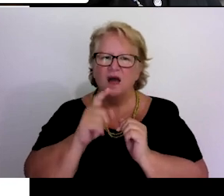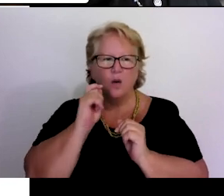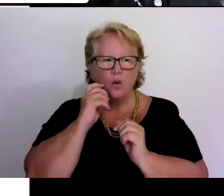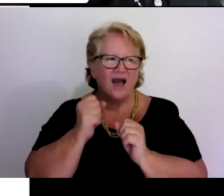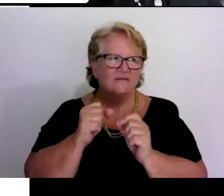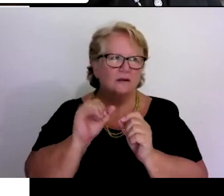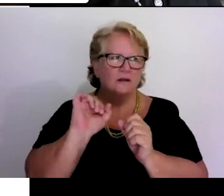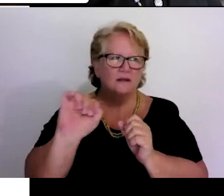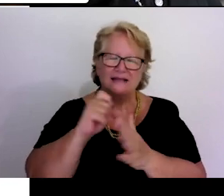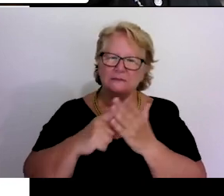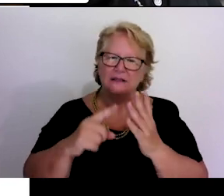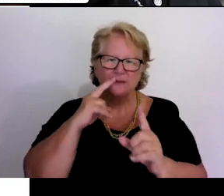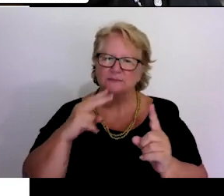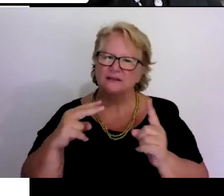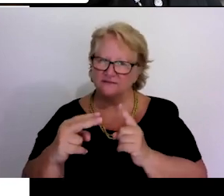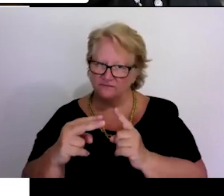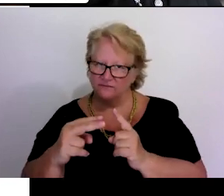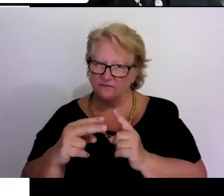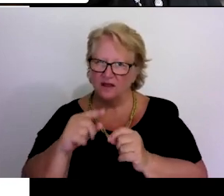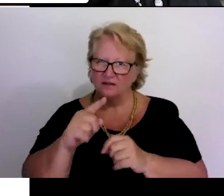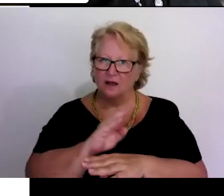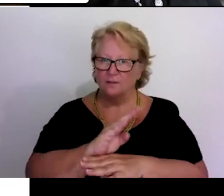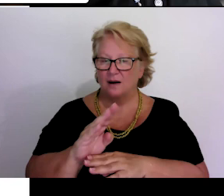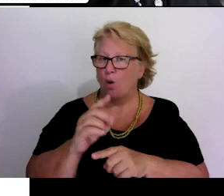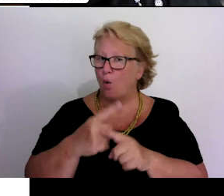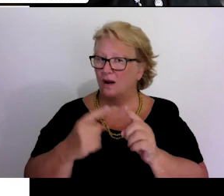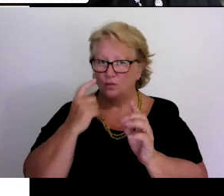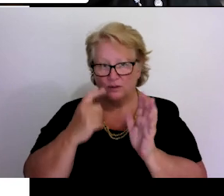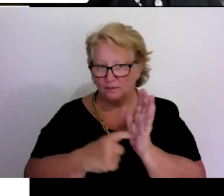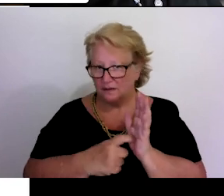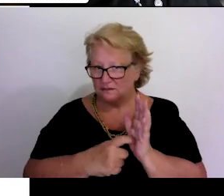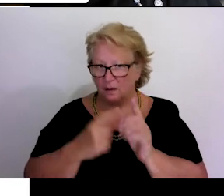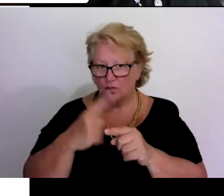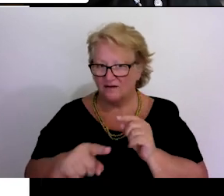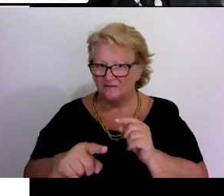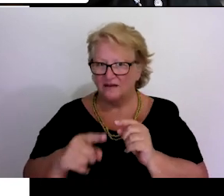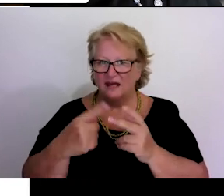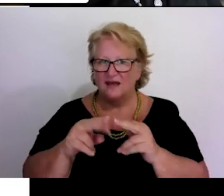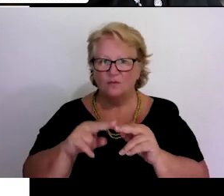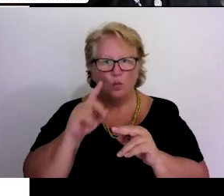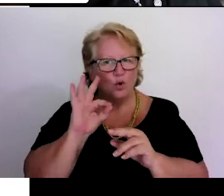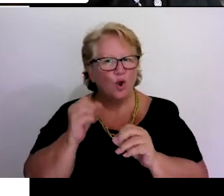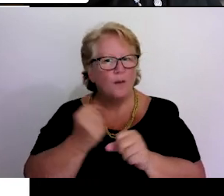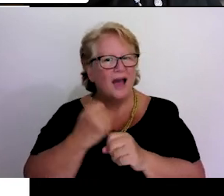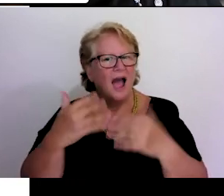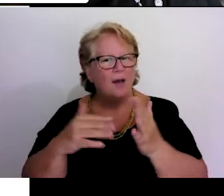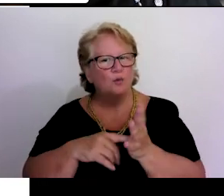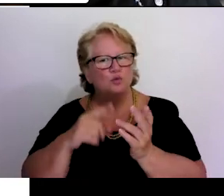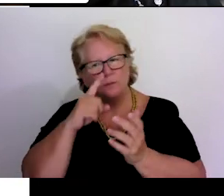disability perspective. The panel will only recommend projects to be approved that are not likely to cause harm to people with